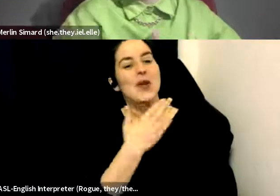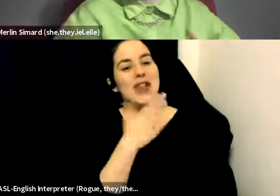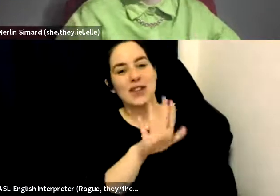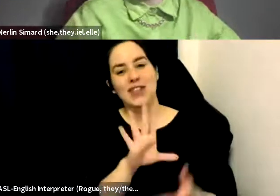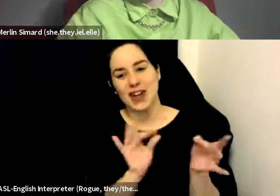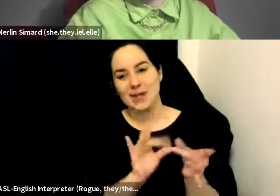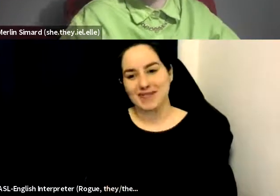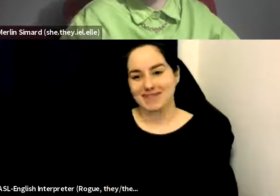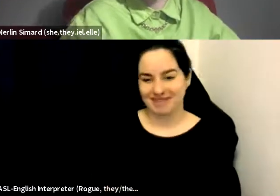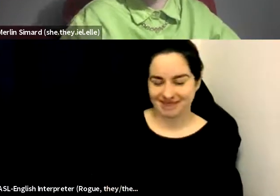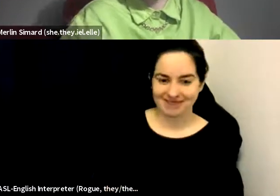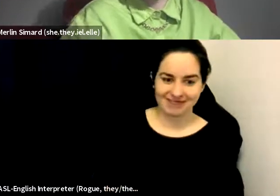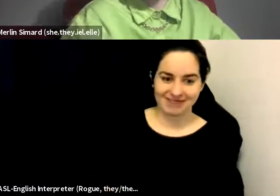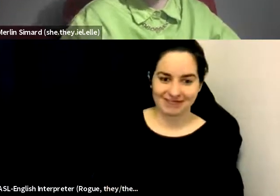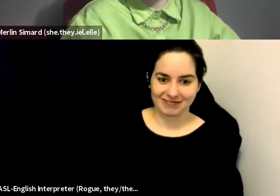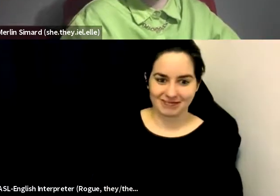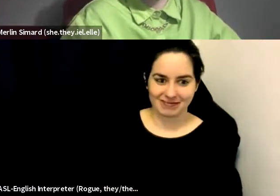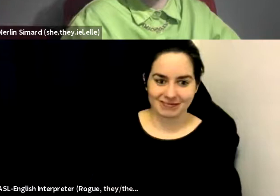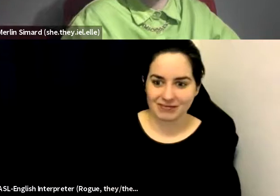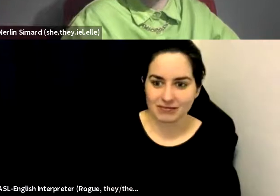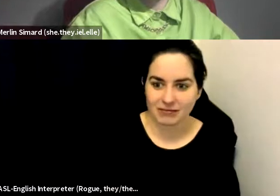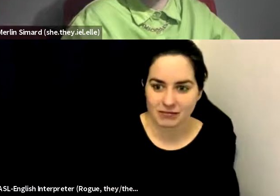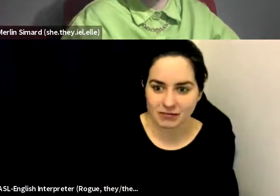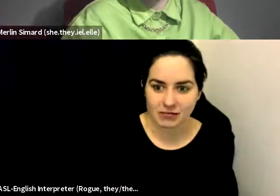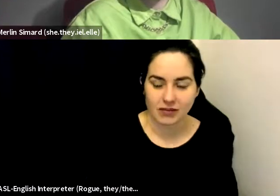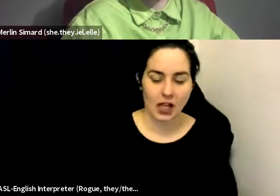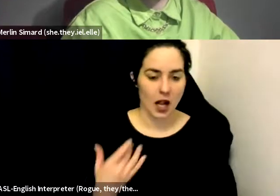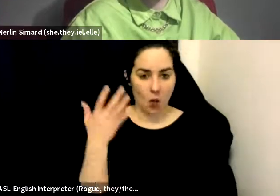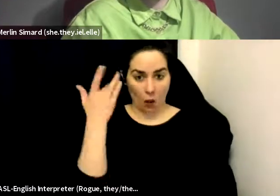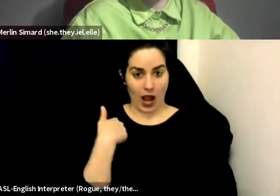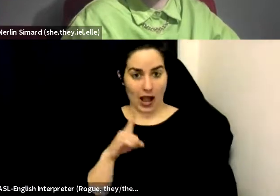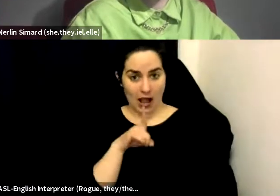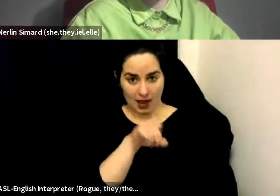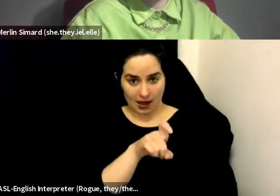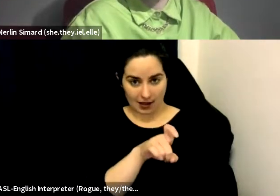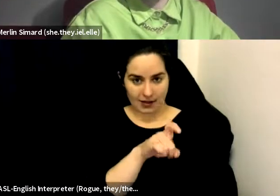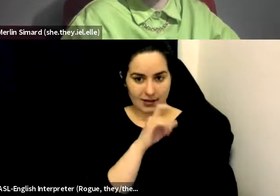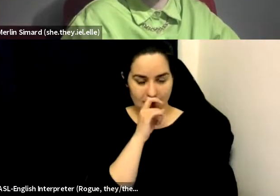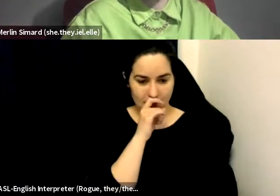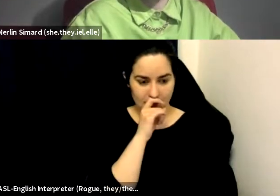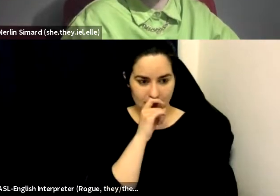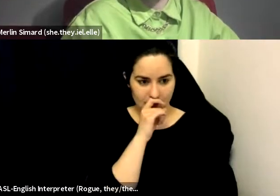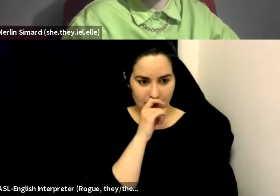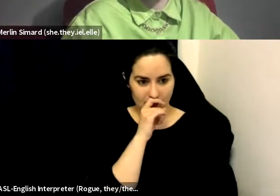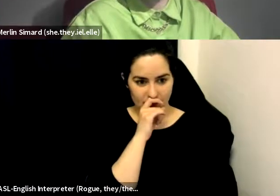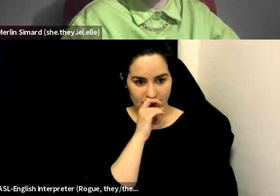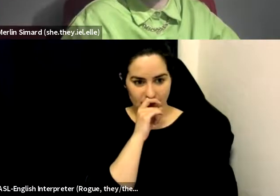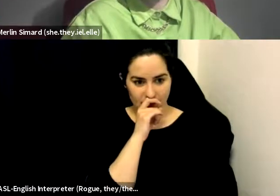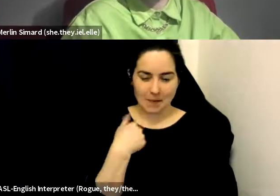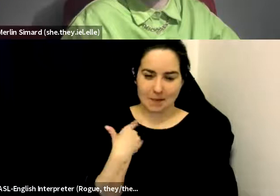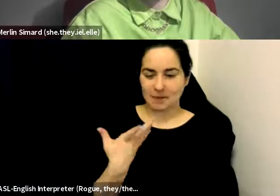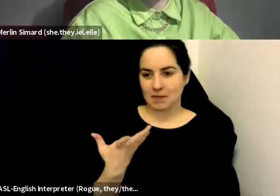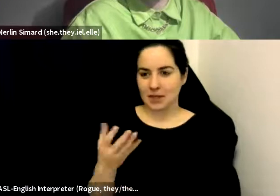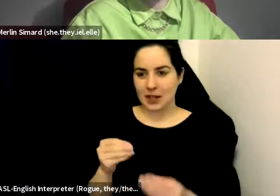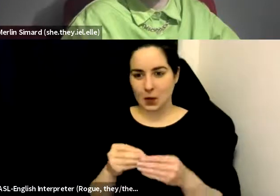I asked the question because it's regarding I'm sort of on the edges, on the fringes. Like, I